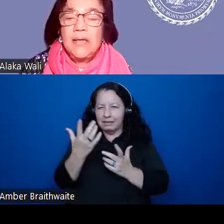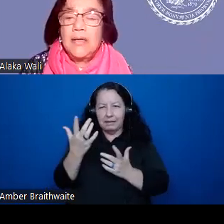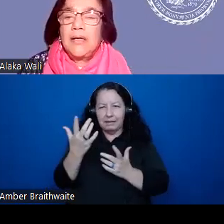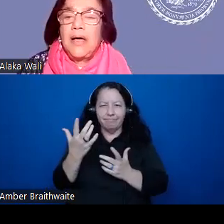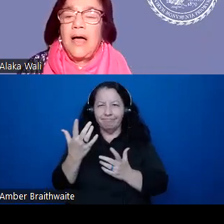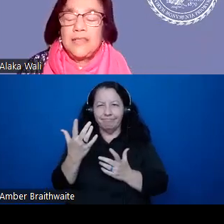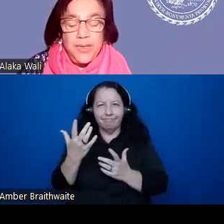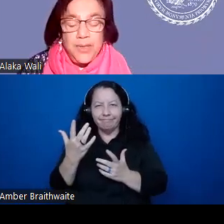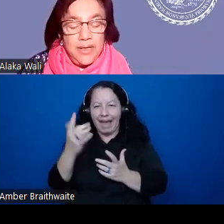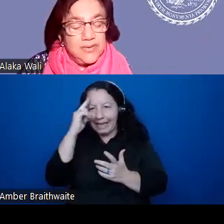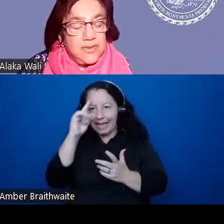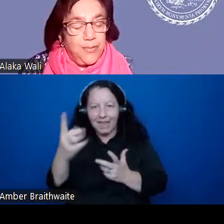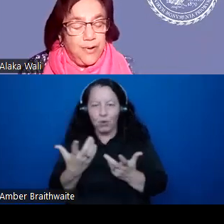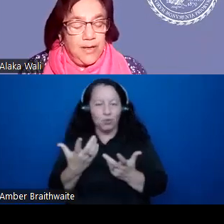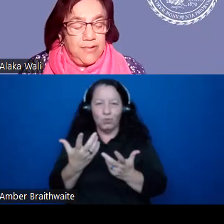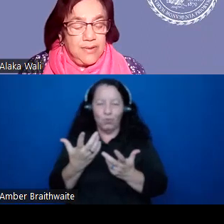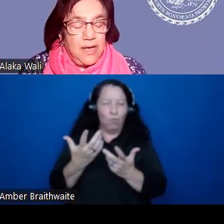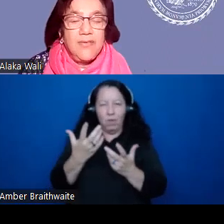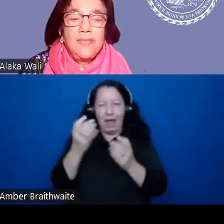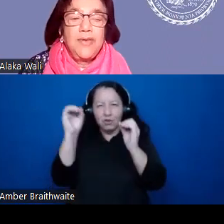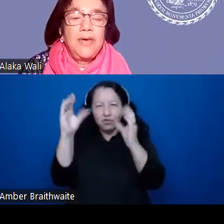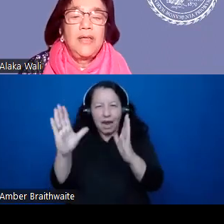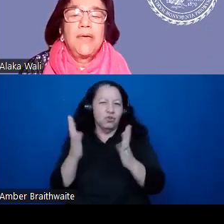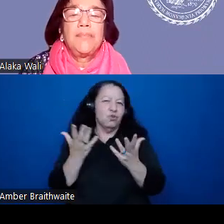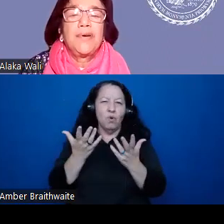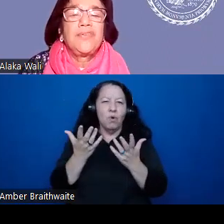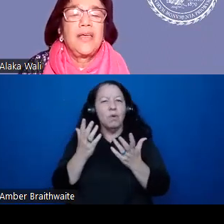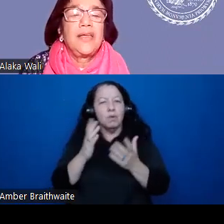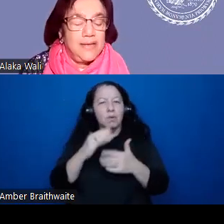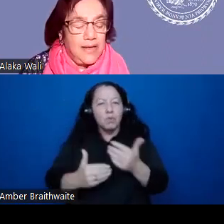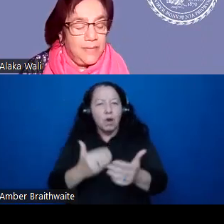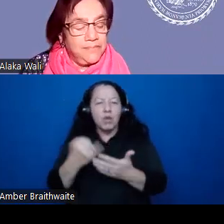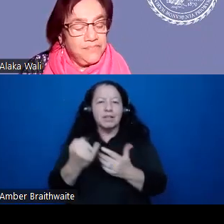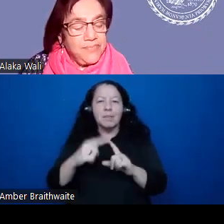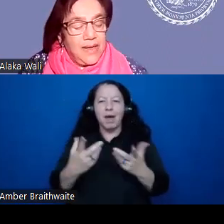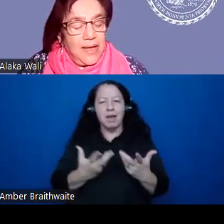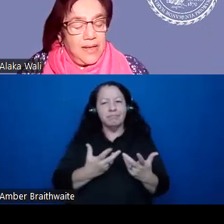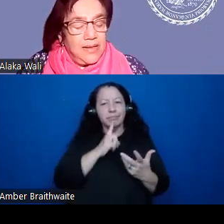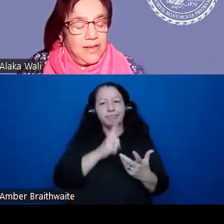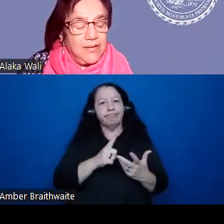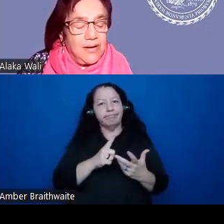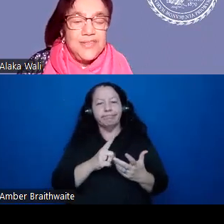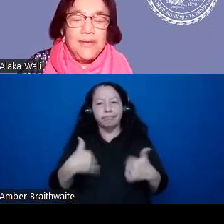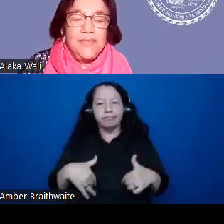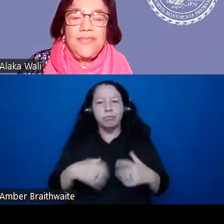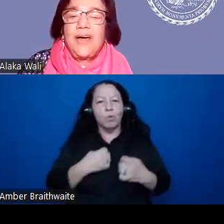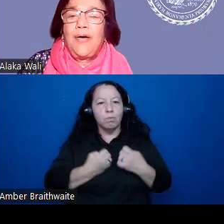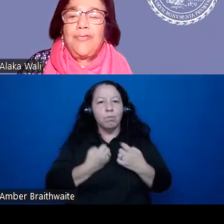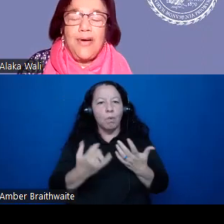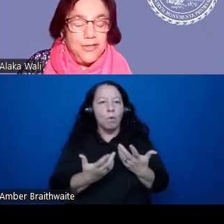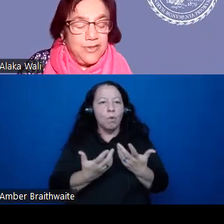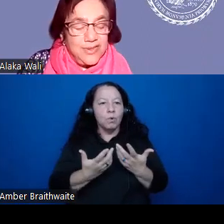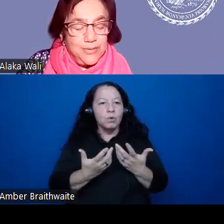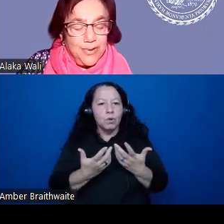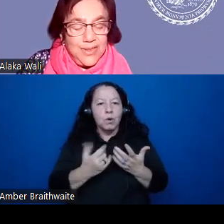the experience of working with Native community members. And here are some of the